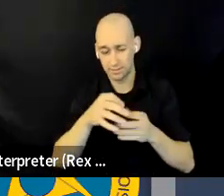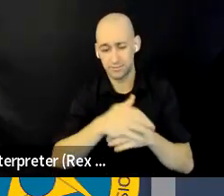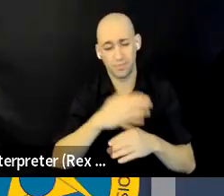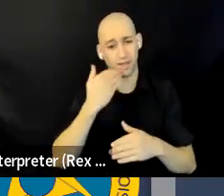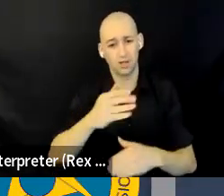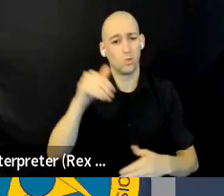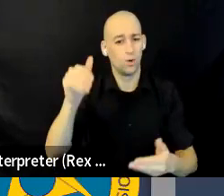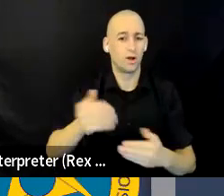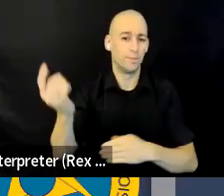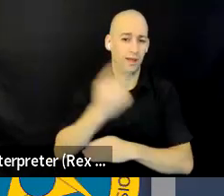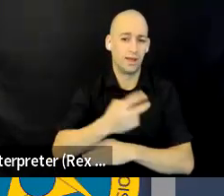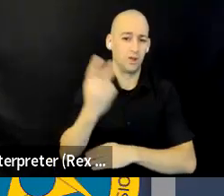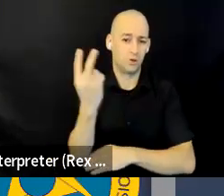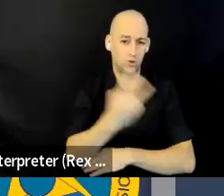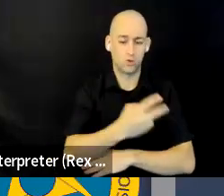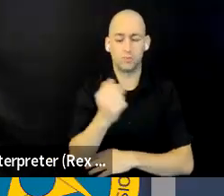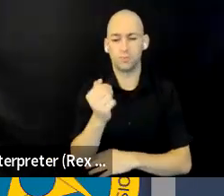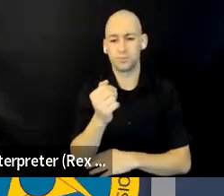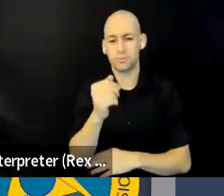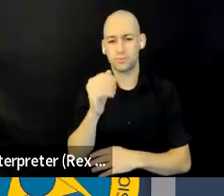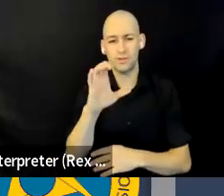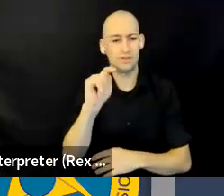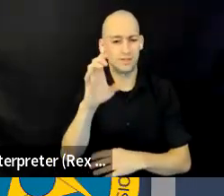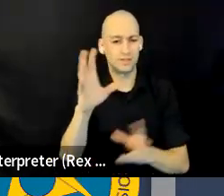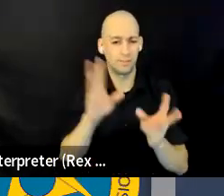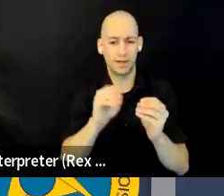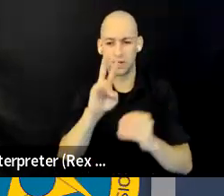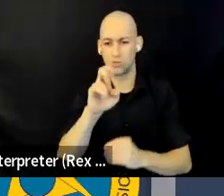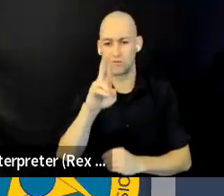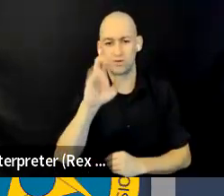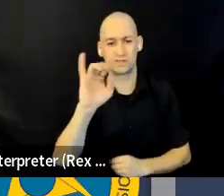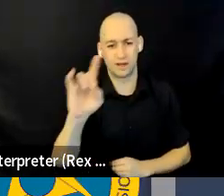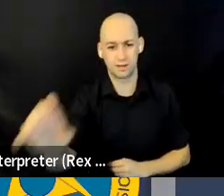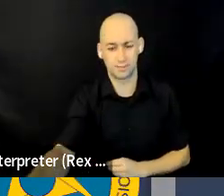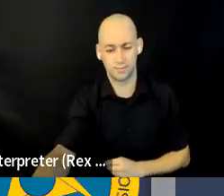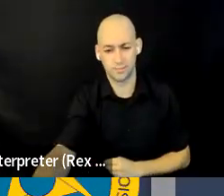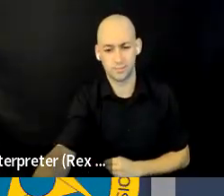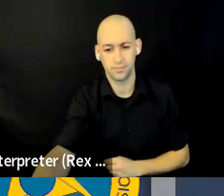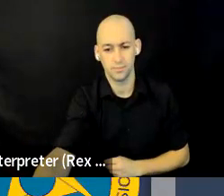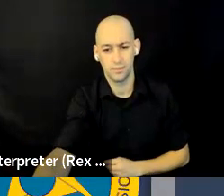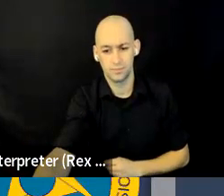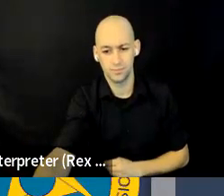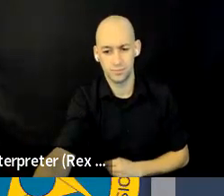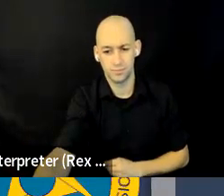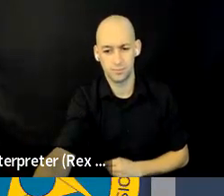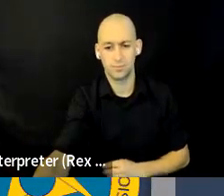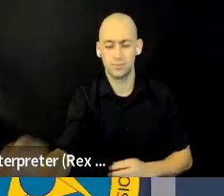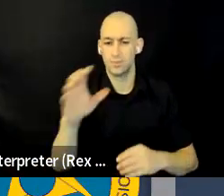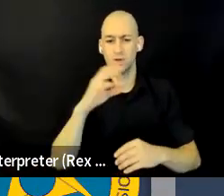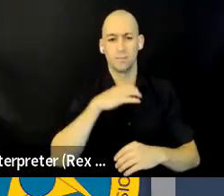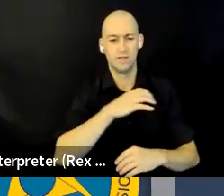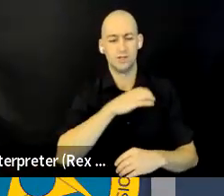2 of the December 2023 CTC meeting in Riverside. The Commission's meeting agenda is located on our website at